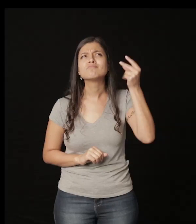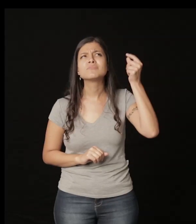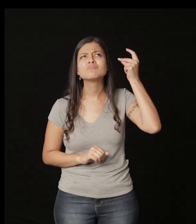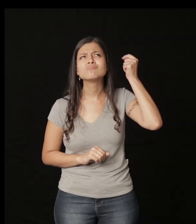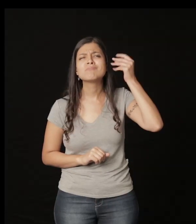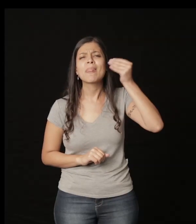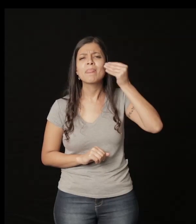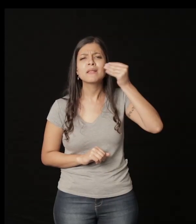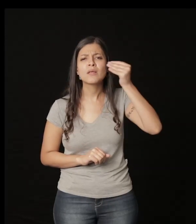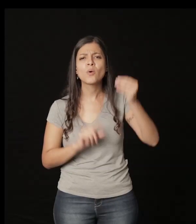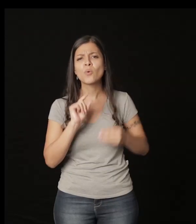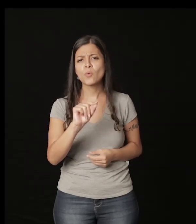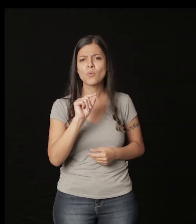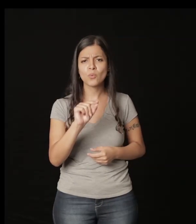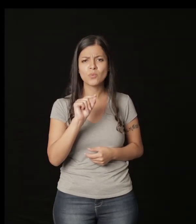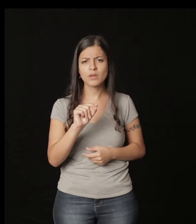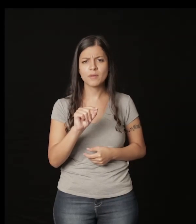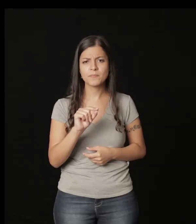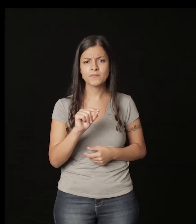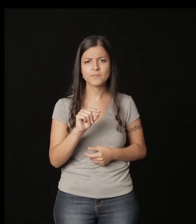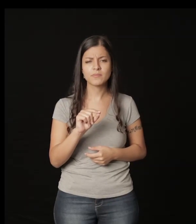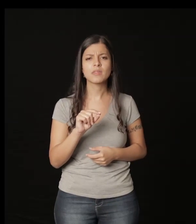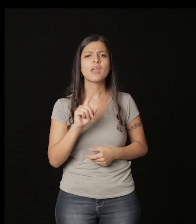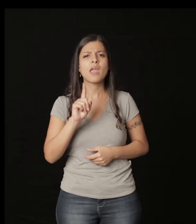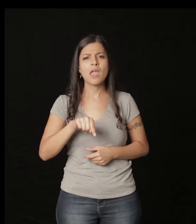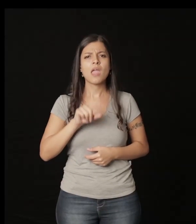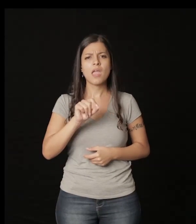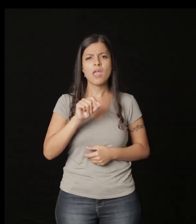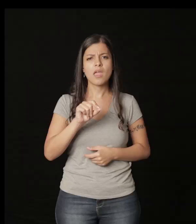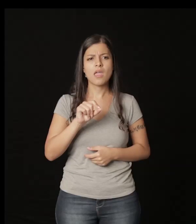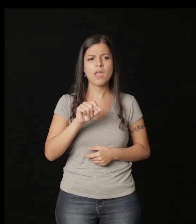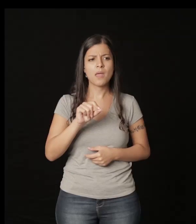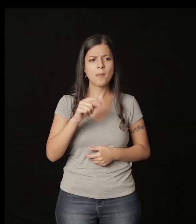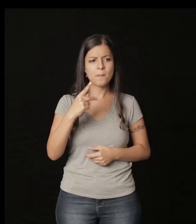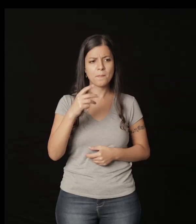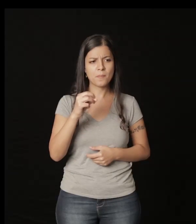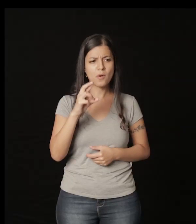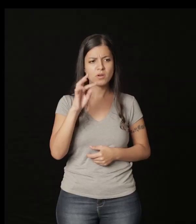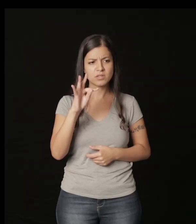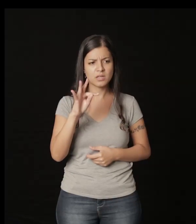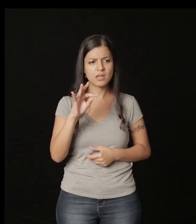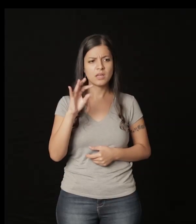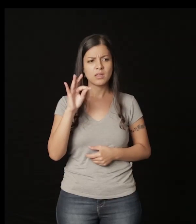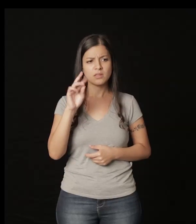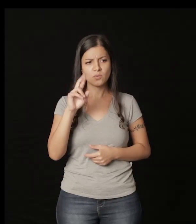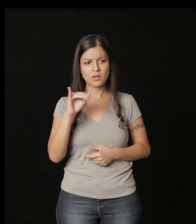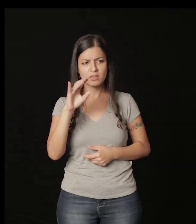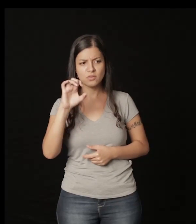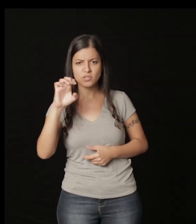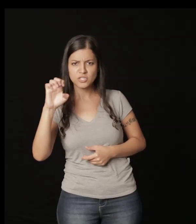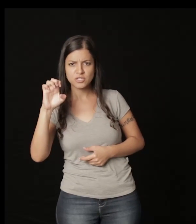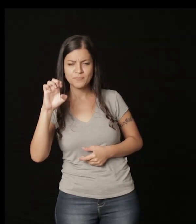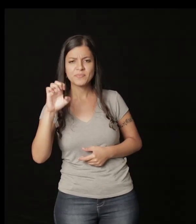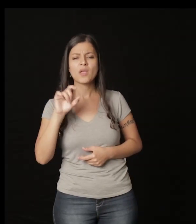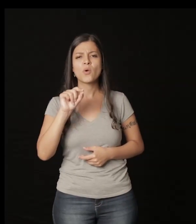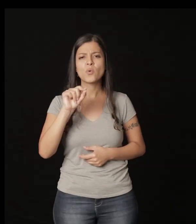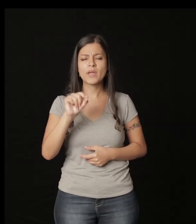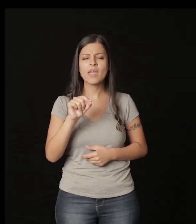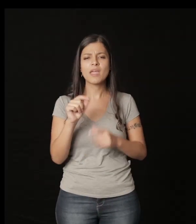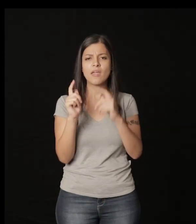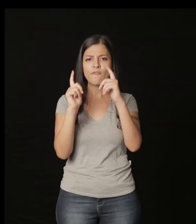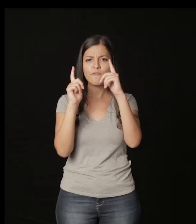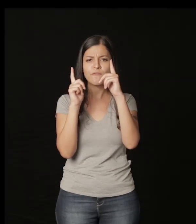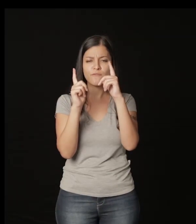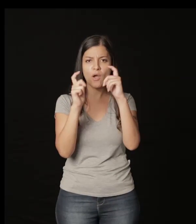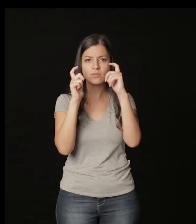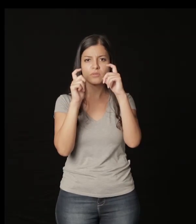make what they call non-collaborative portraiture. Non-collaborative portraiture means a portrait that's taken without